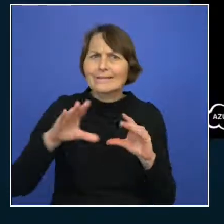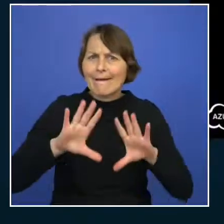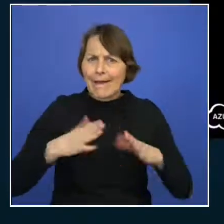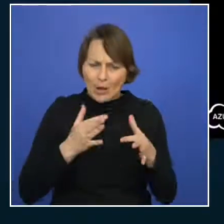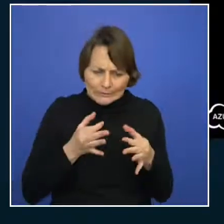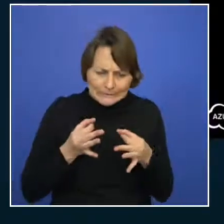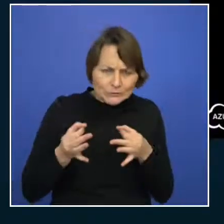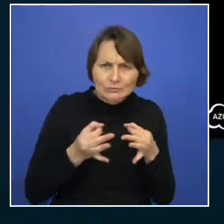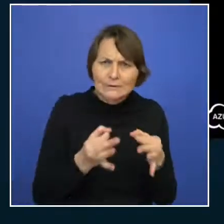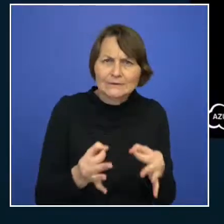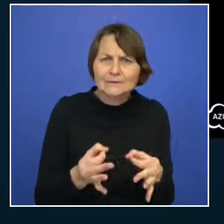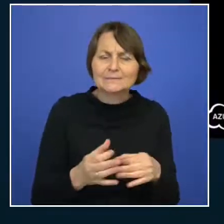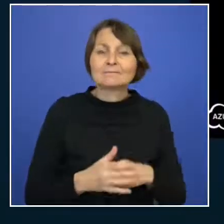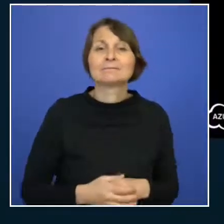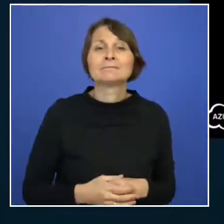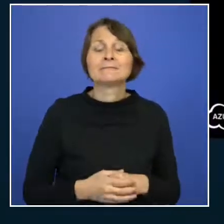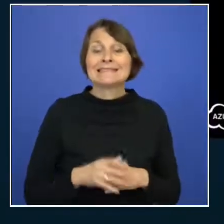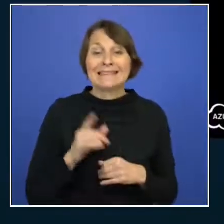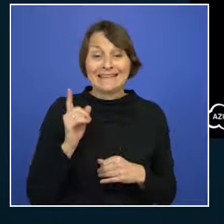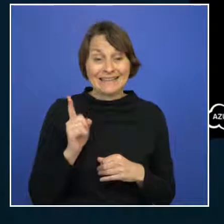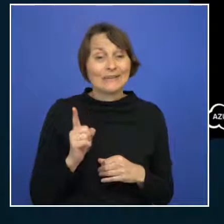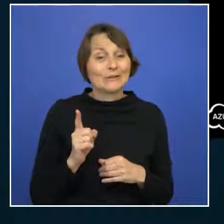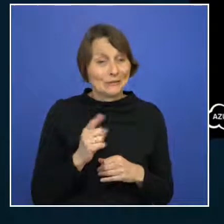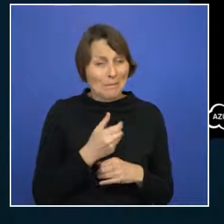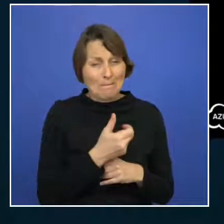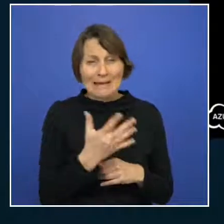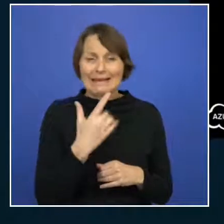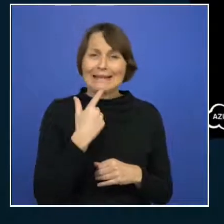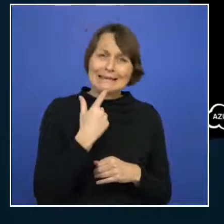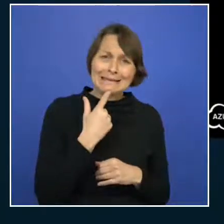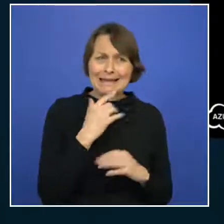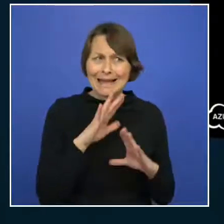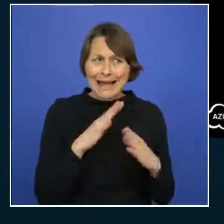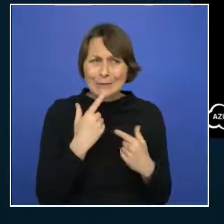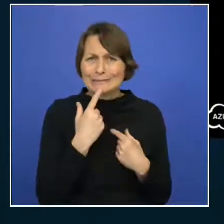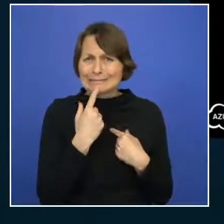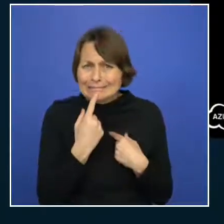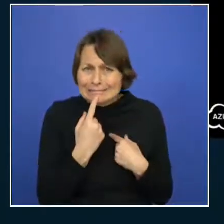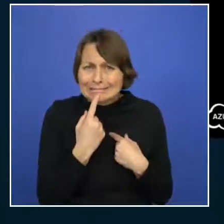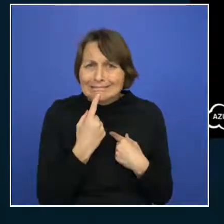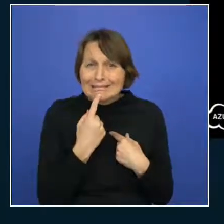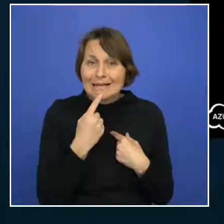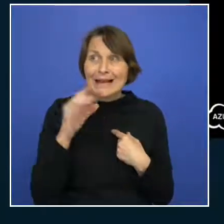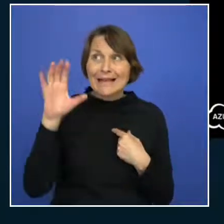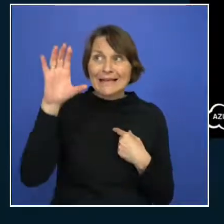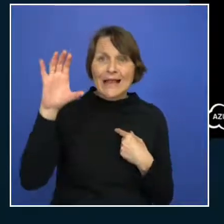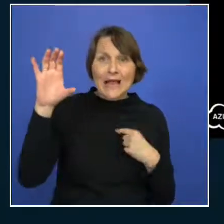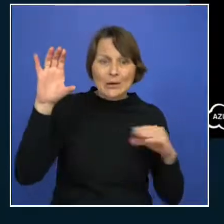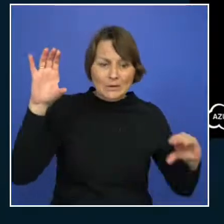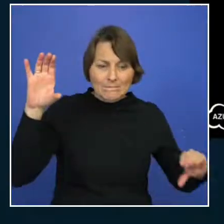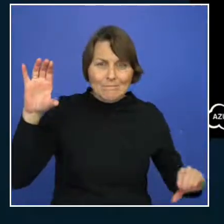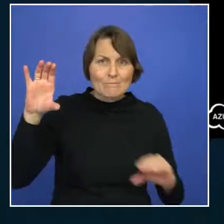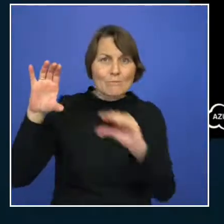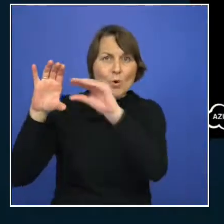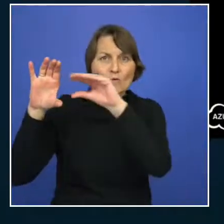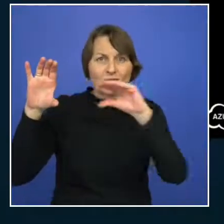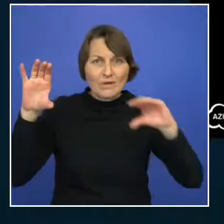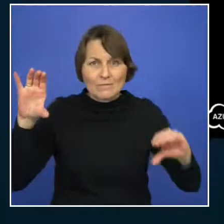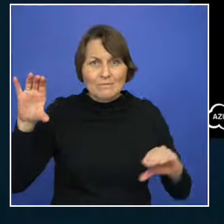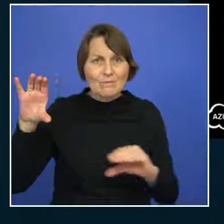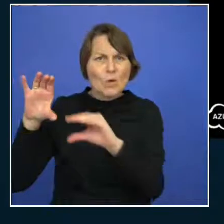many are also concerned about when it comes to cloud migration. So this means